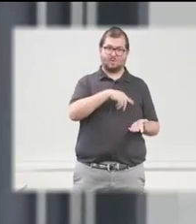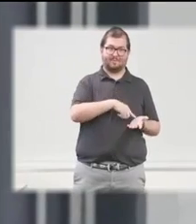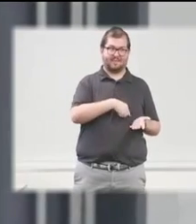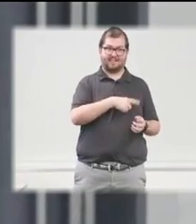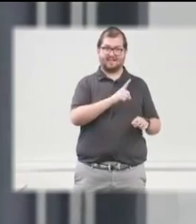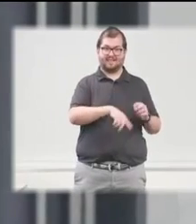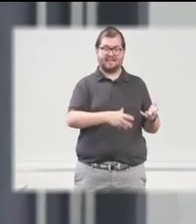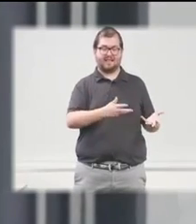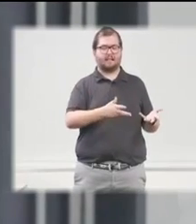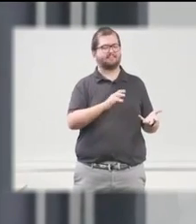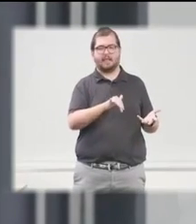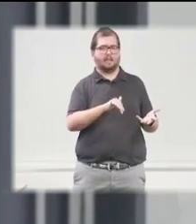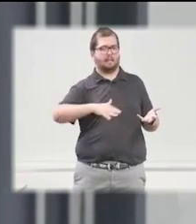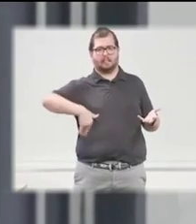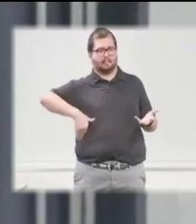about that.